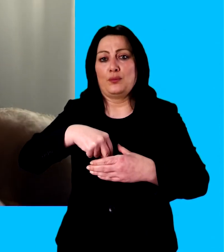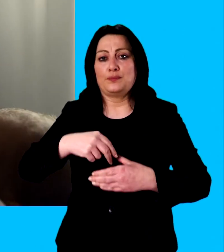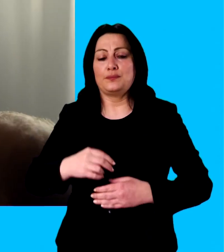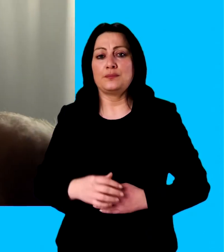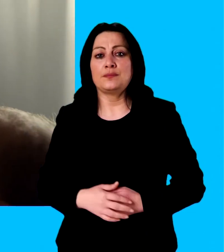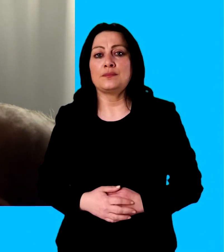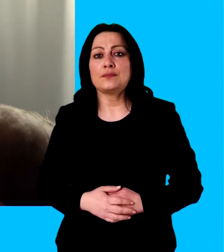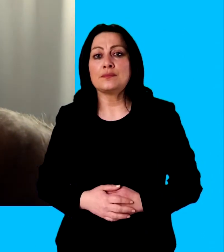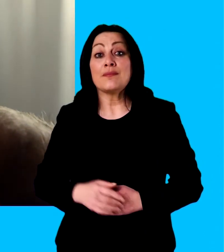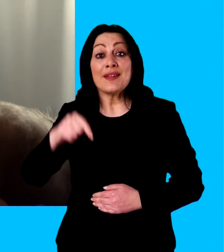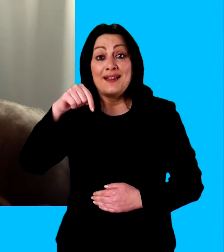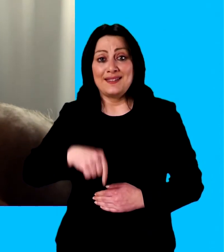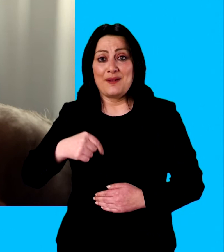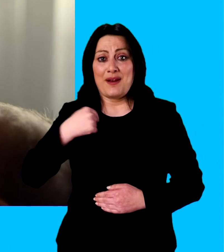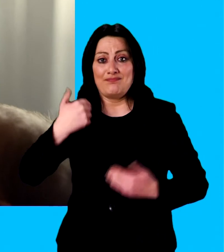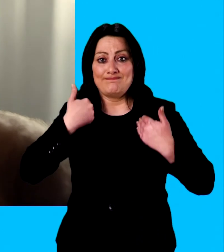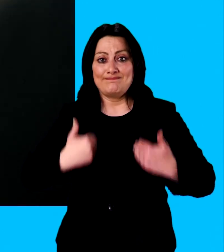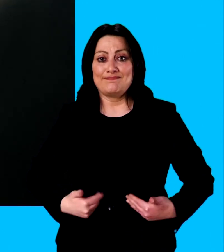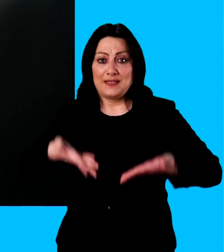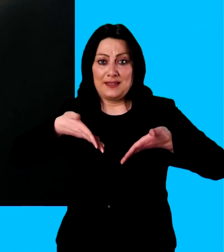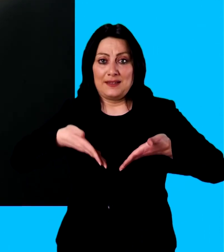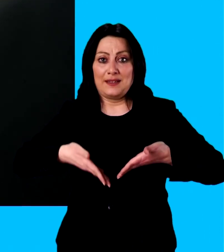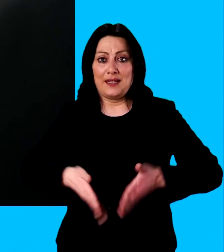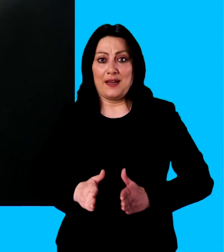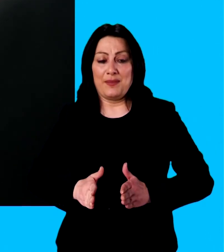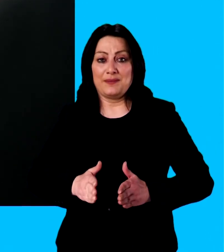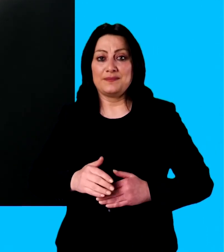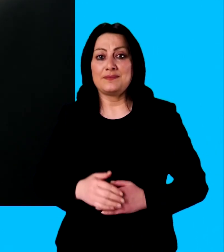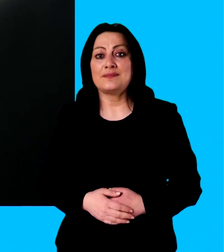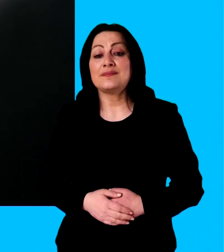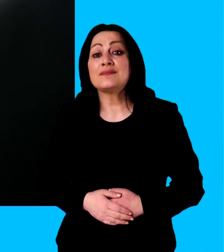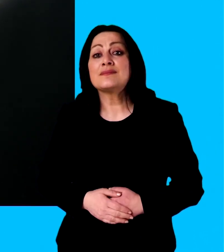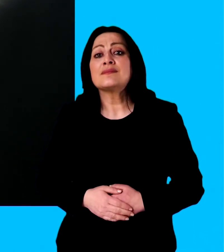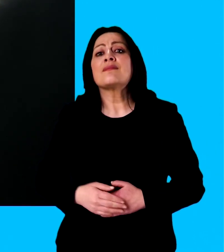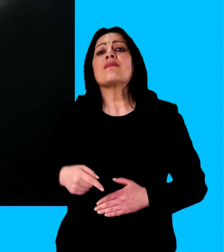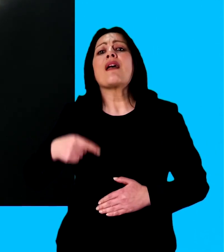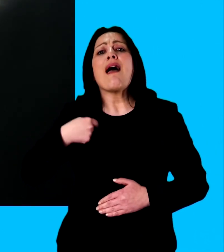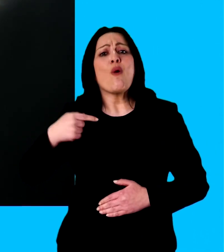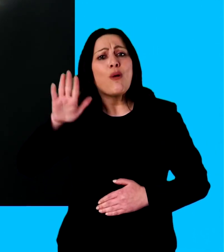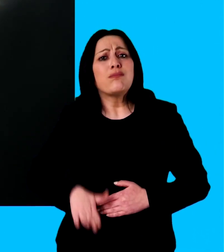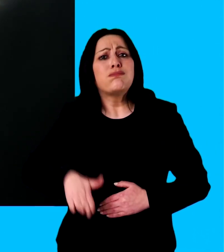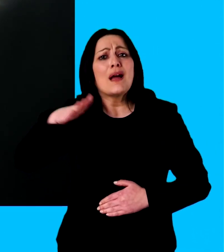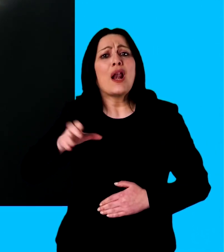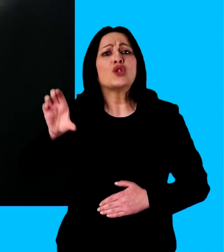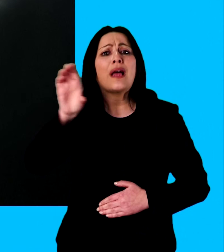Today, I'm being born. Choose the Europe you want me to grow up in.